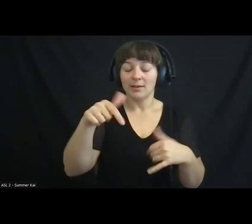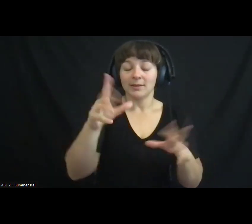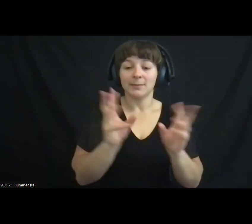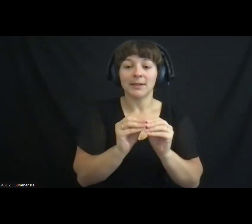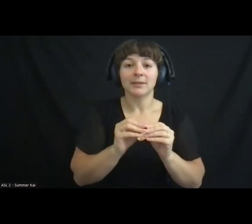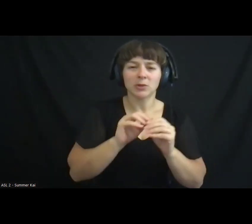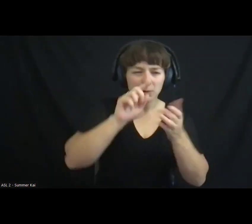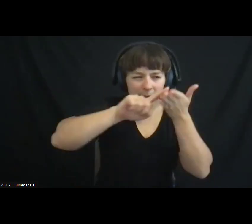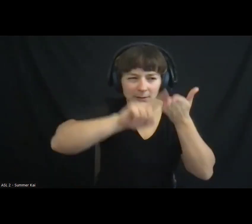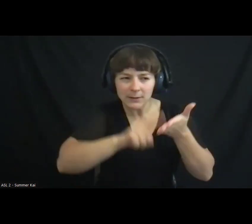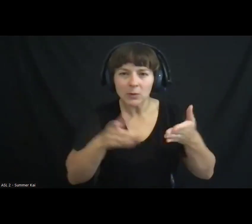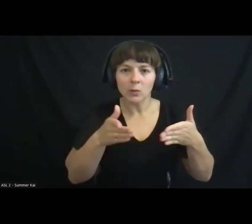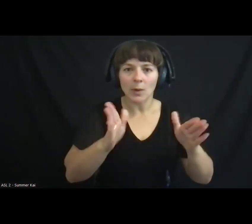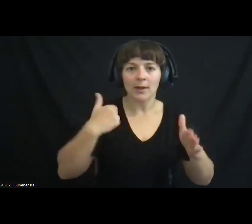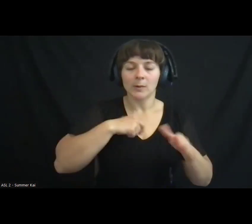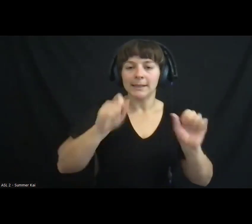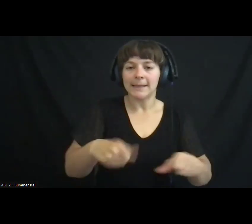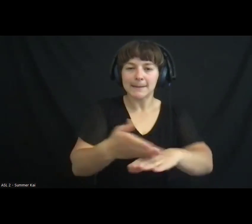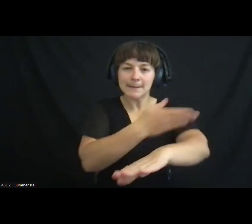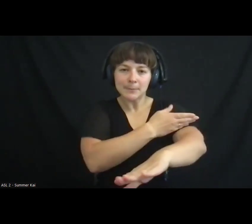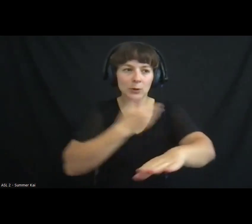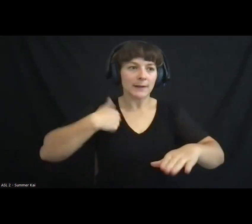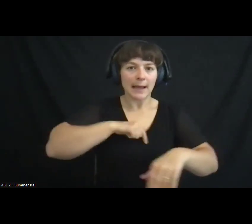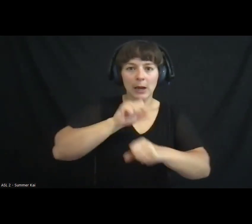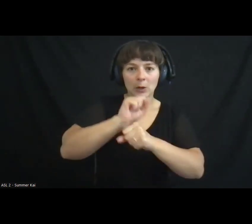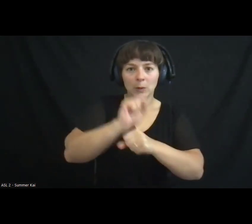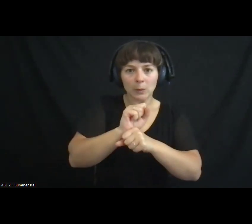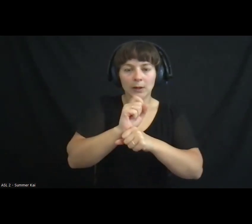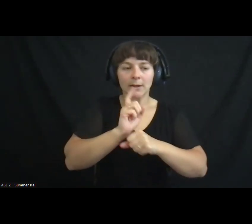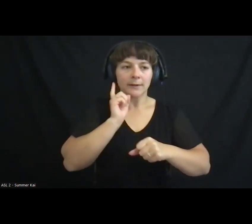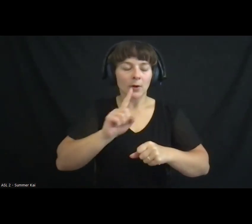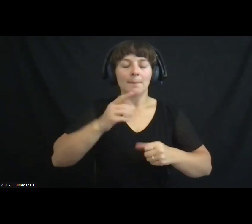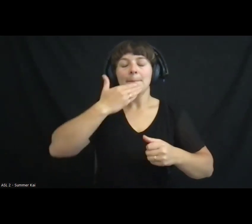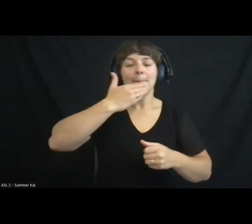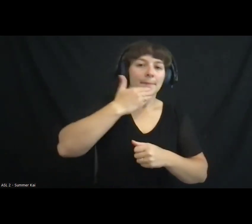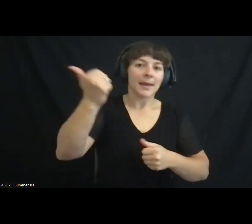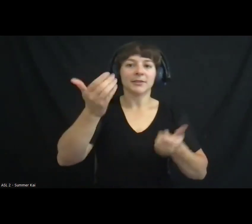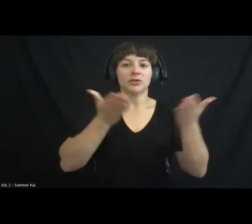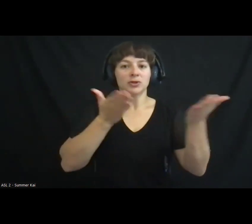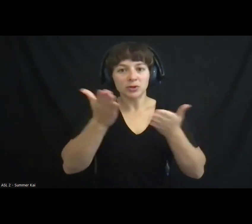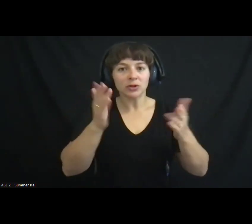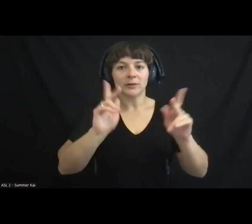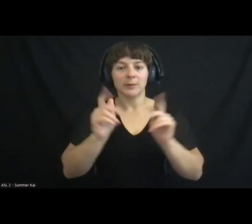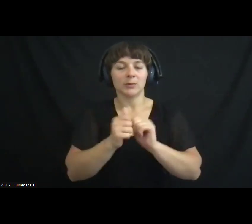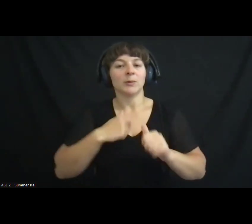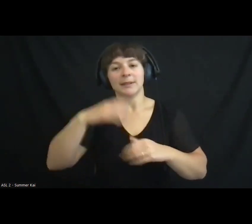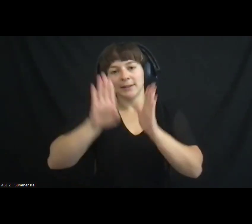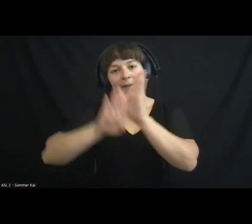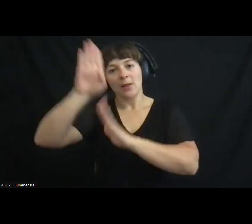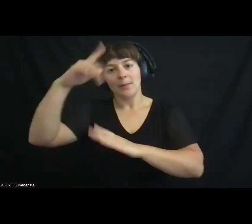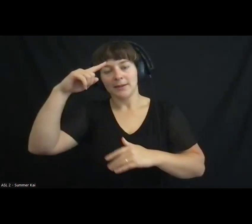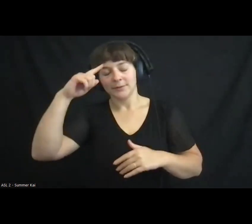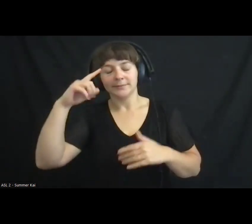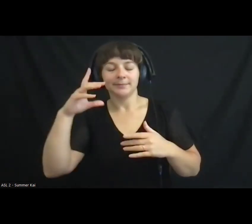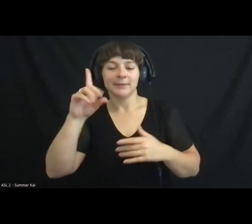state can improve the work that we're doing to best serve individuals with developmental disabilities. That report is out